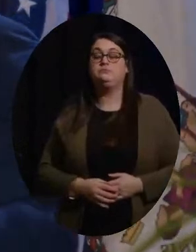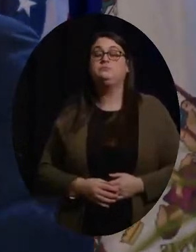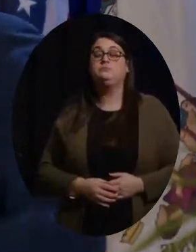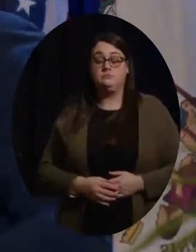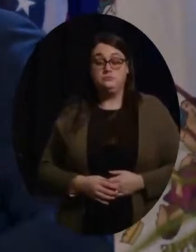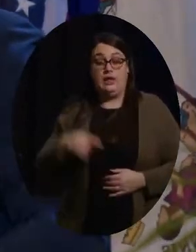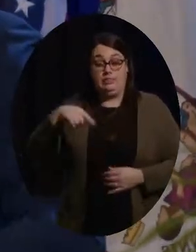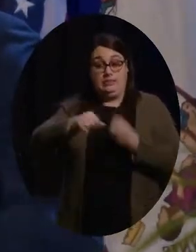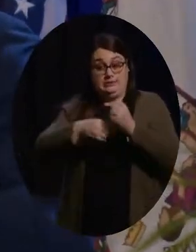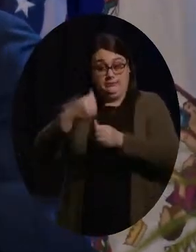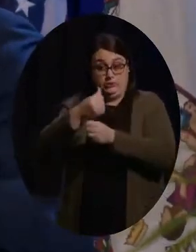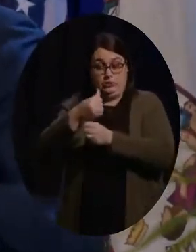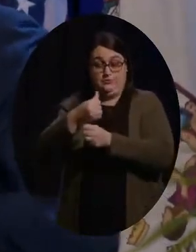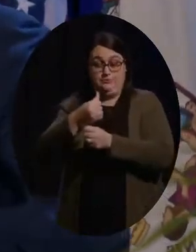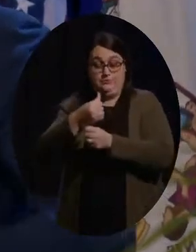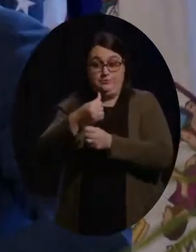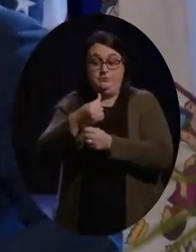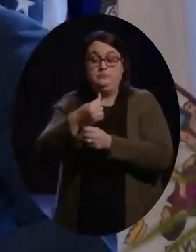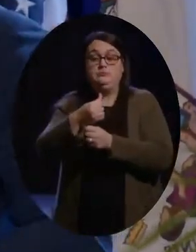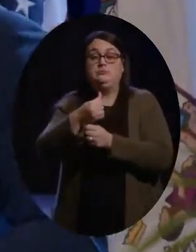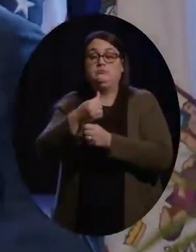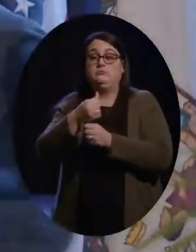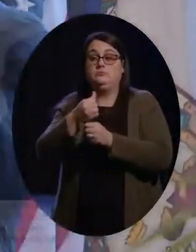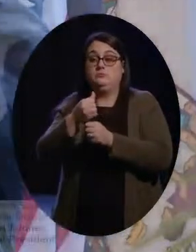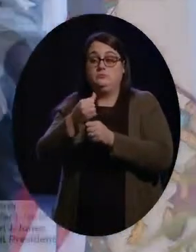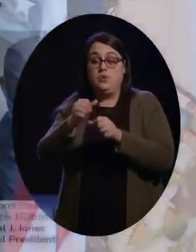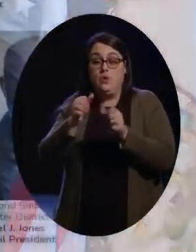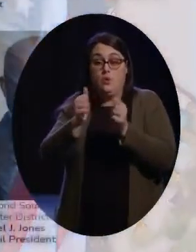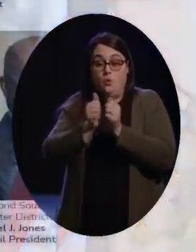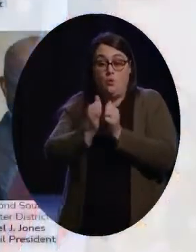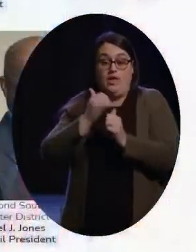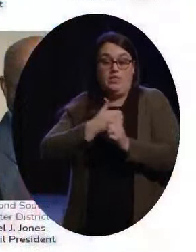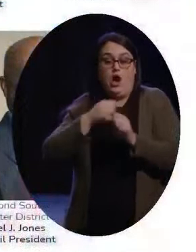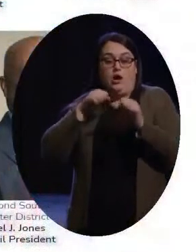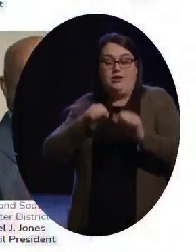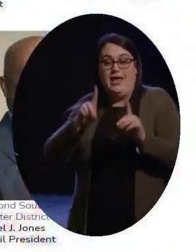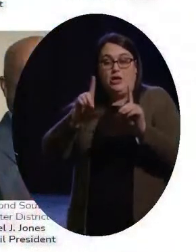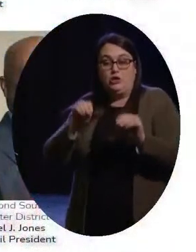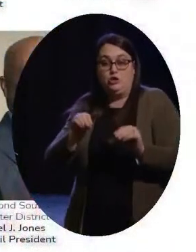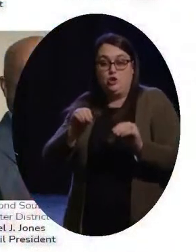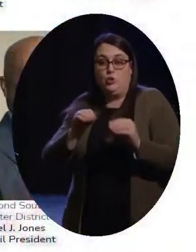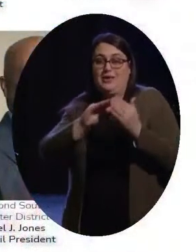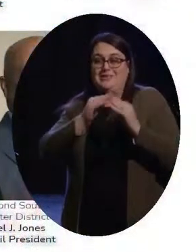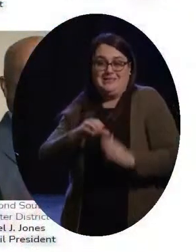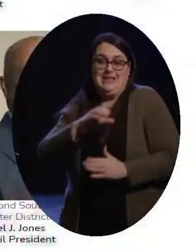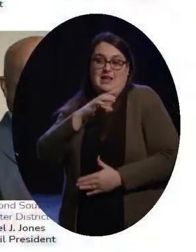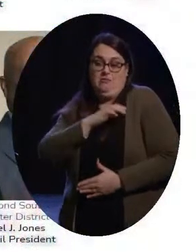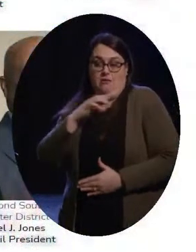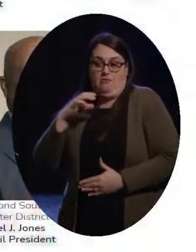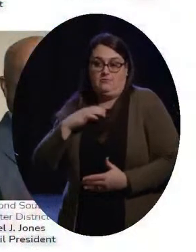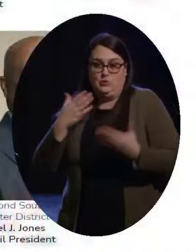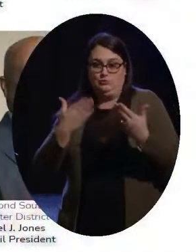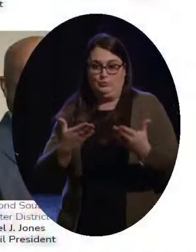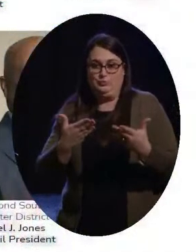This administration, along with our can-do city council,